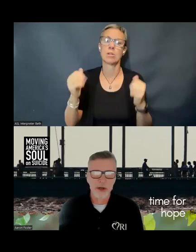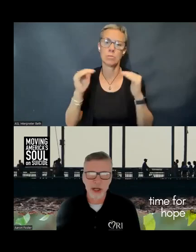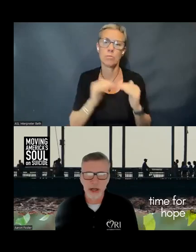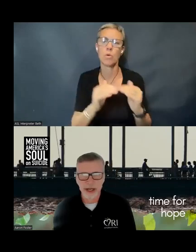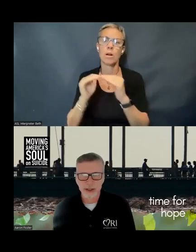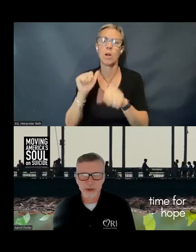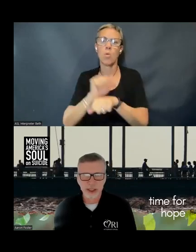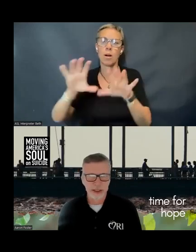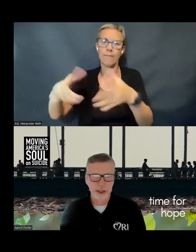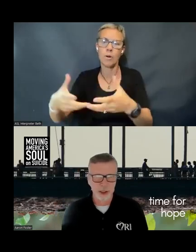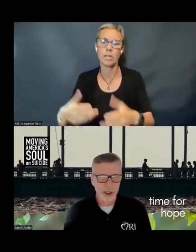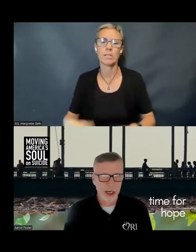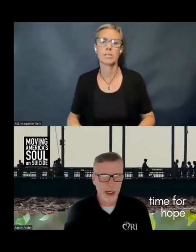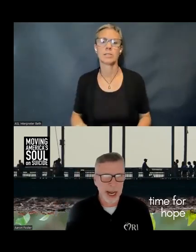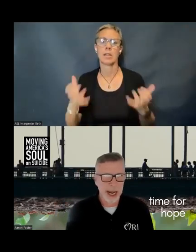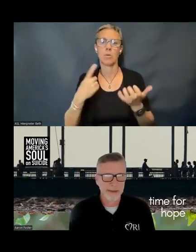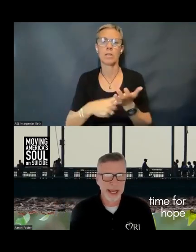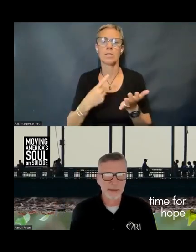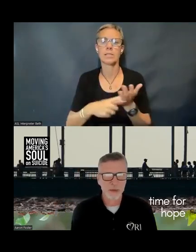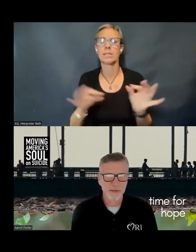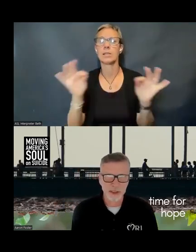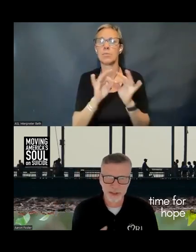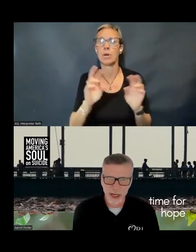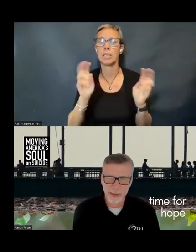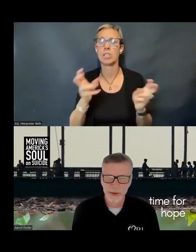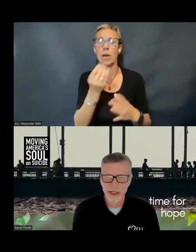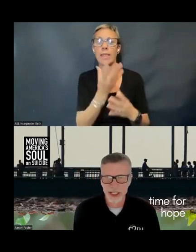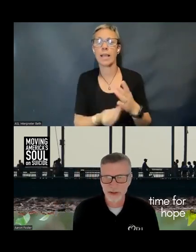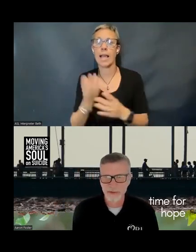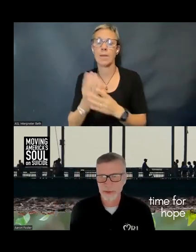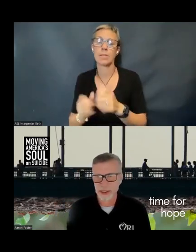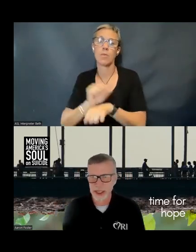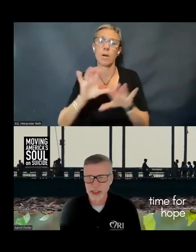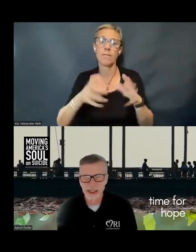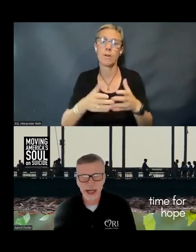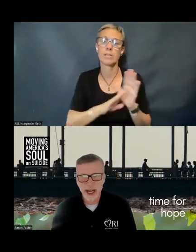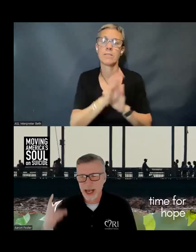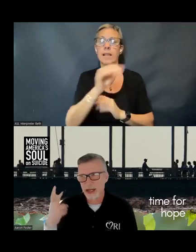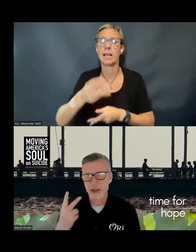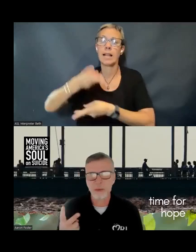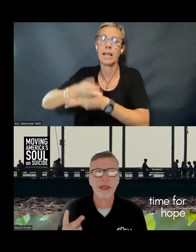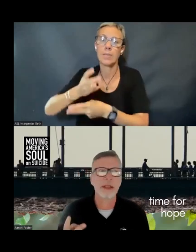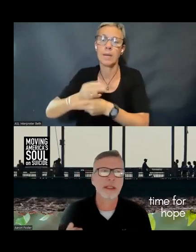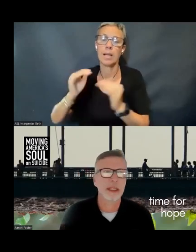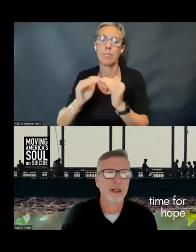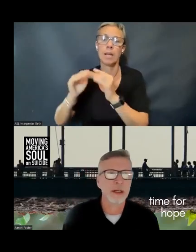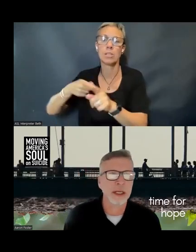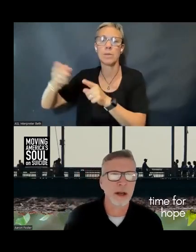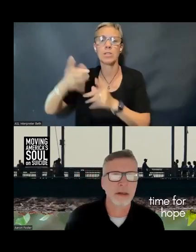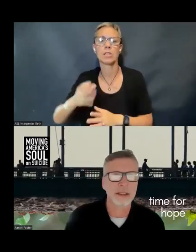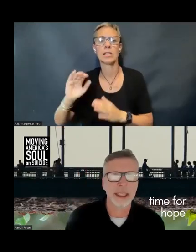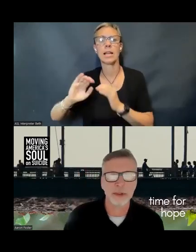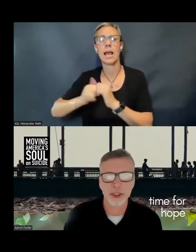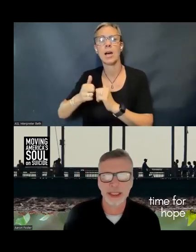today I want to talk about a critical issue and the gaps in workforce development and retention for peer specialists, and how two bills